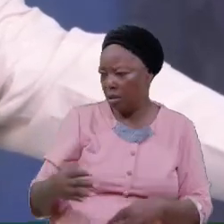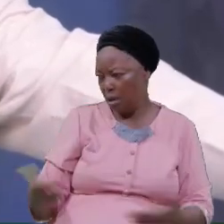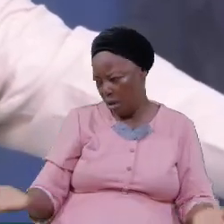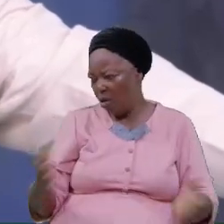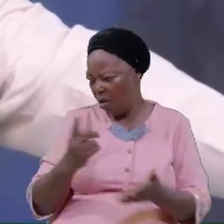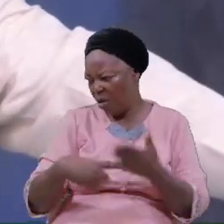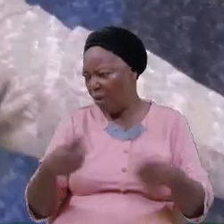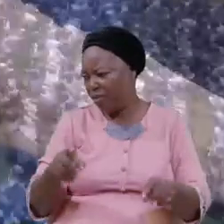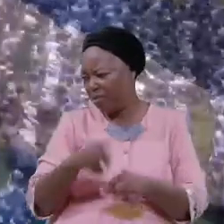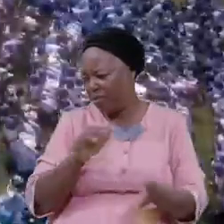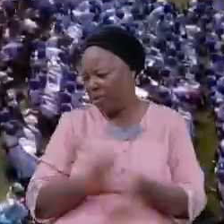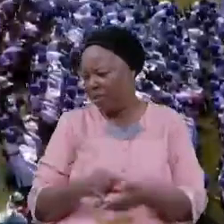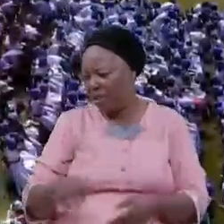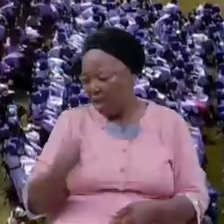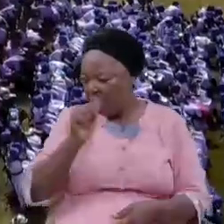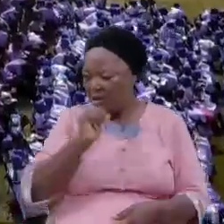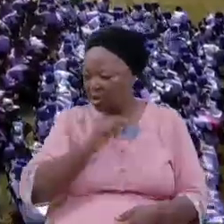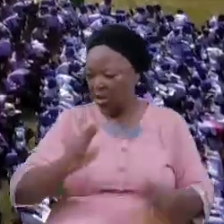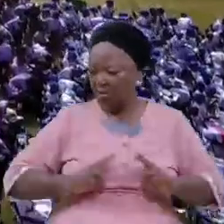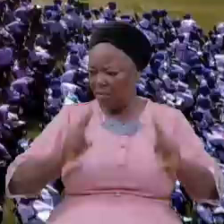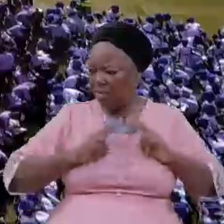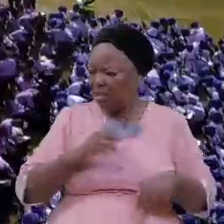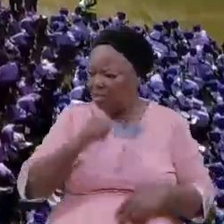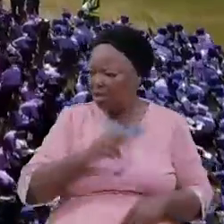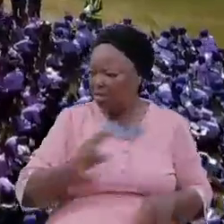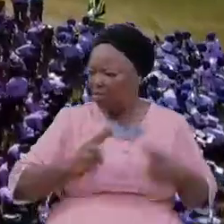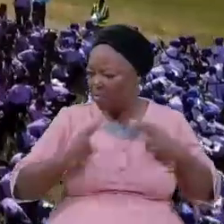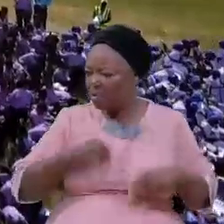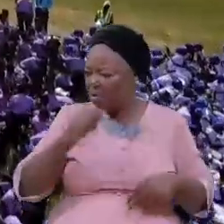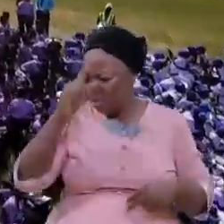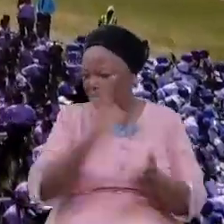being? Is a human being, is not a saint of God.